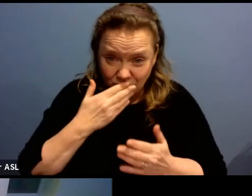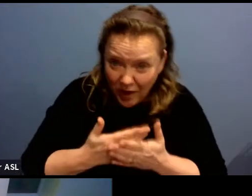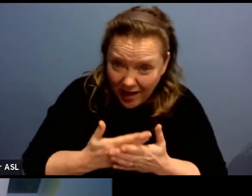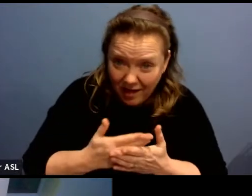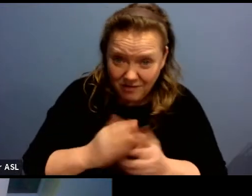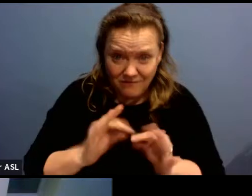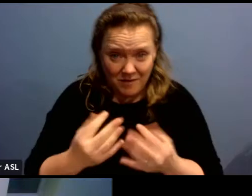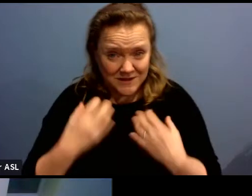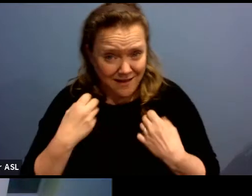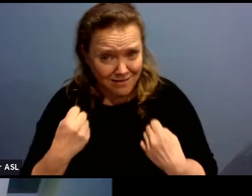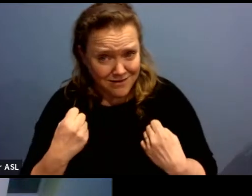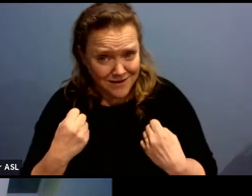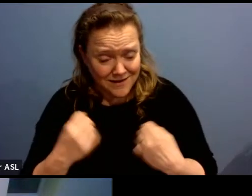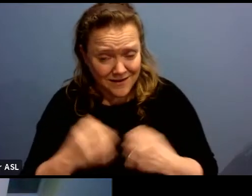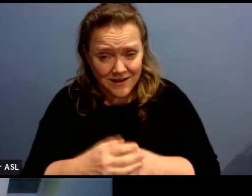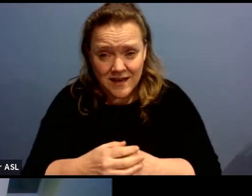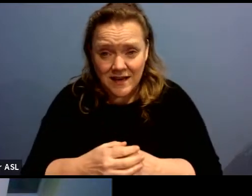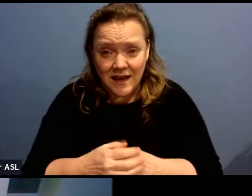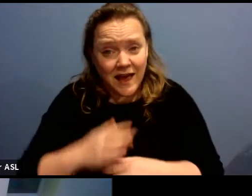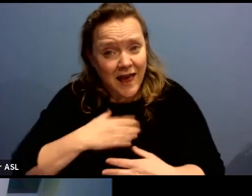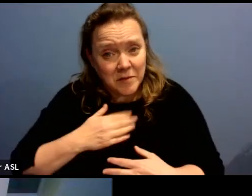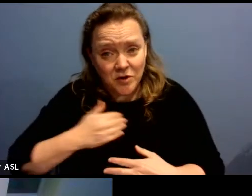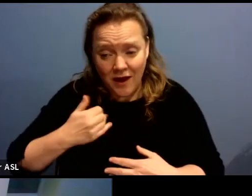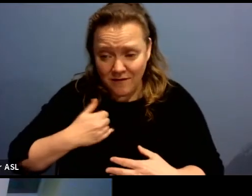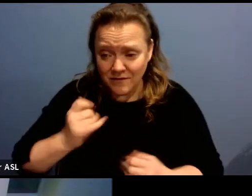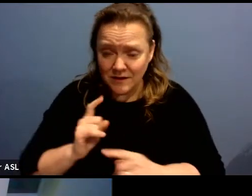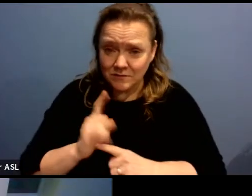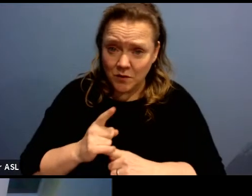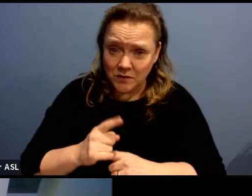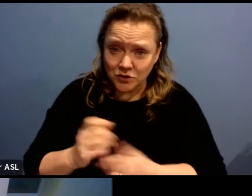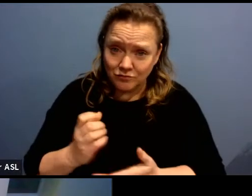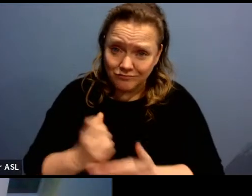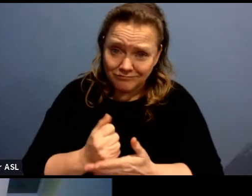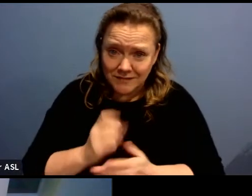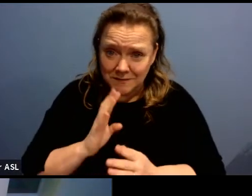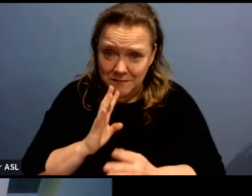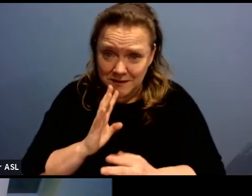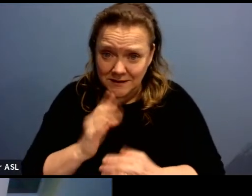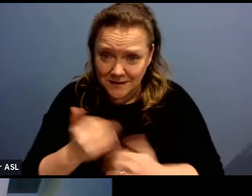do thank you for the opportunity to speak tonight regarding the proposed